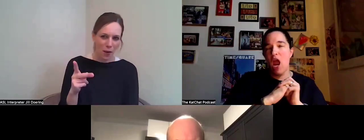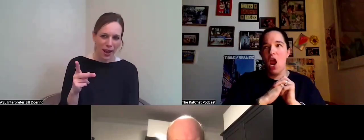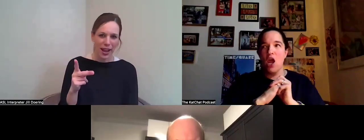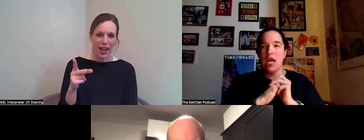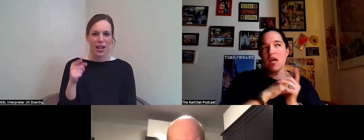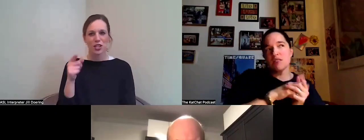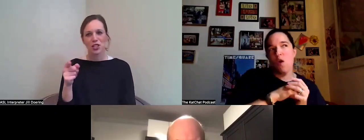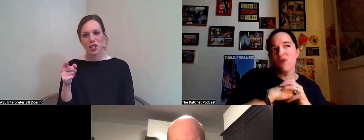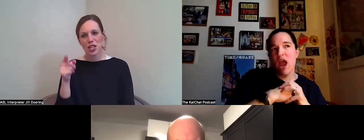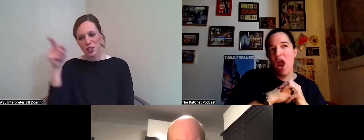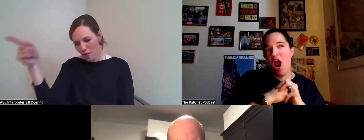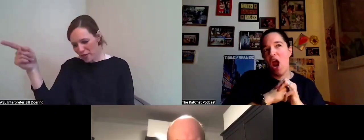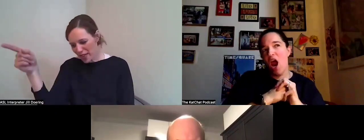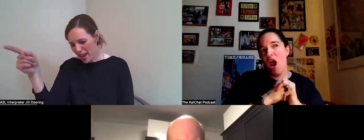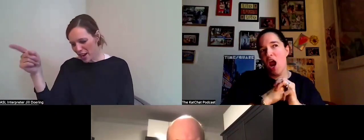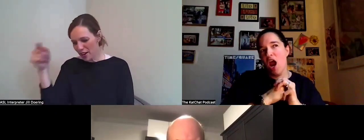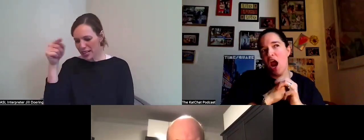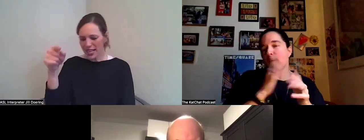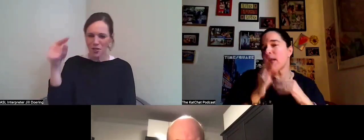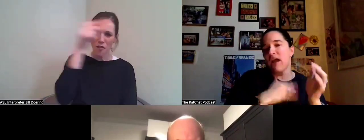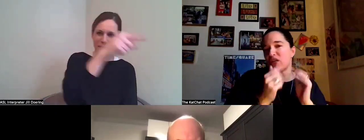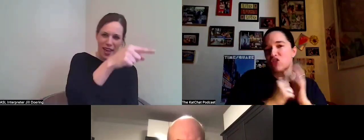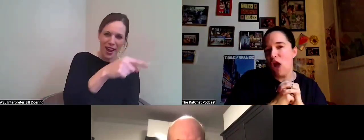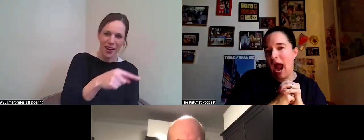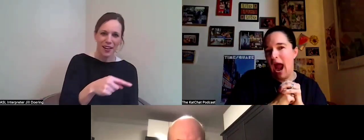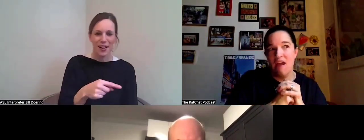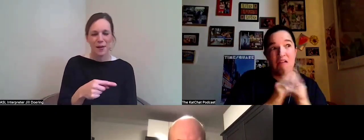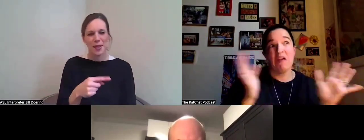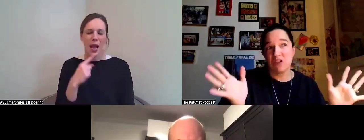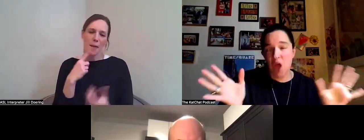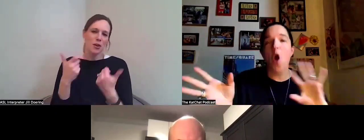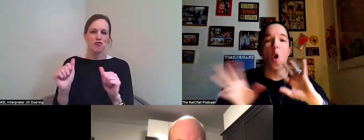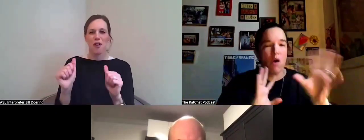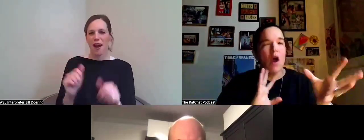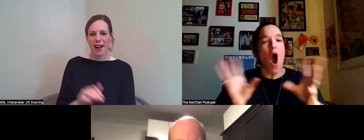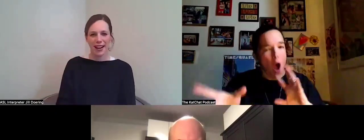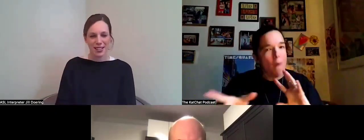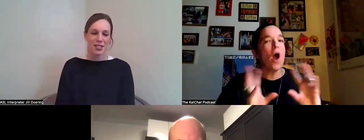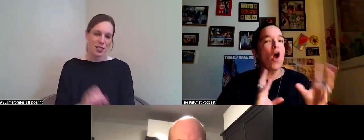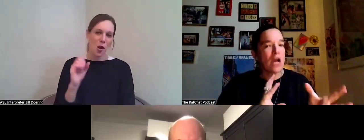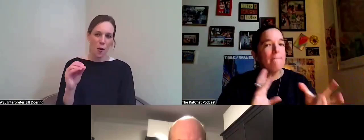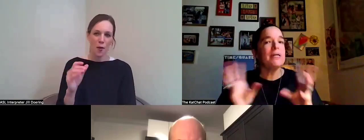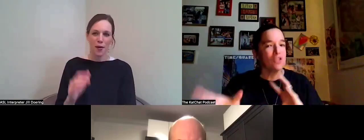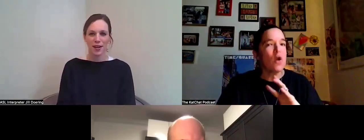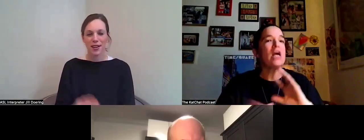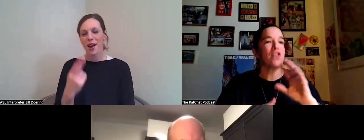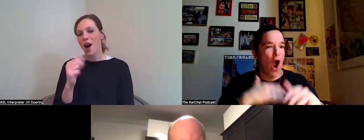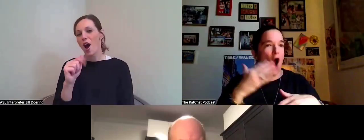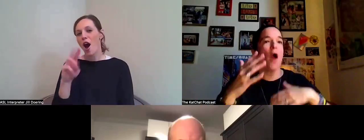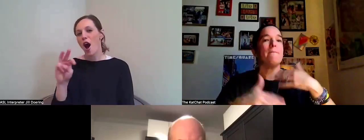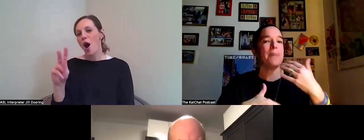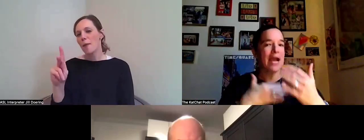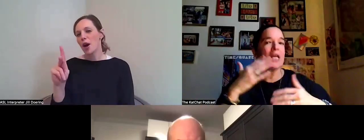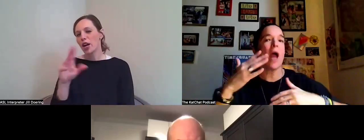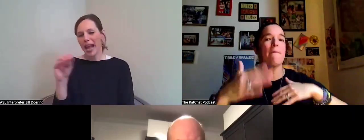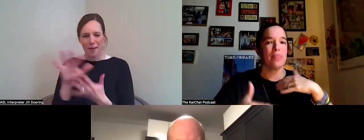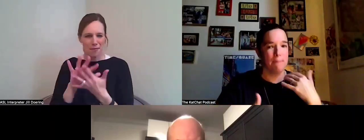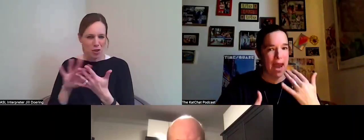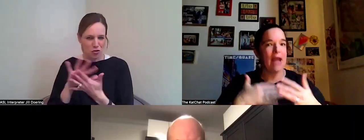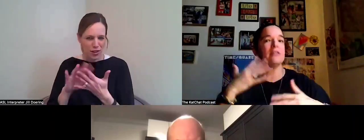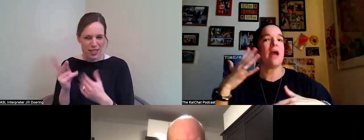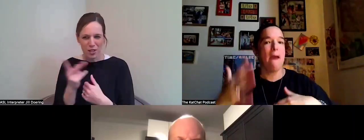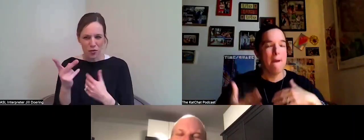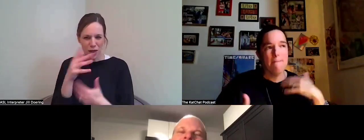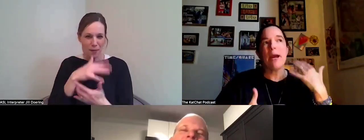over there. He's over there. I'm gonna give it a try. So her American mysteries are picking up